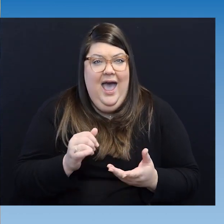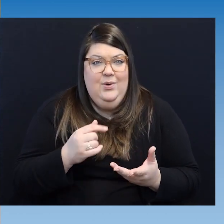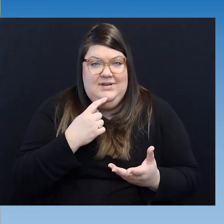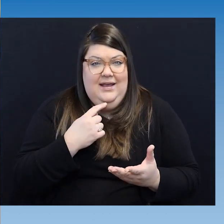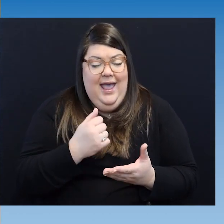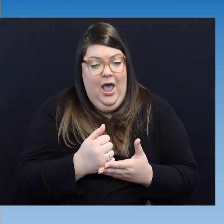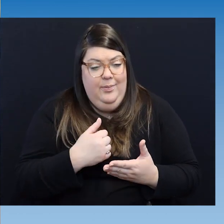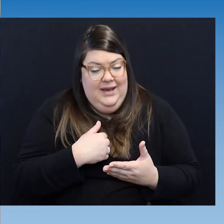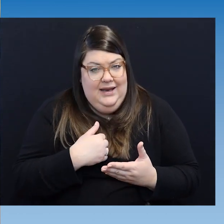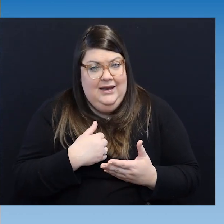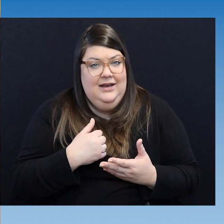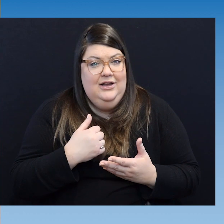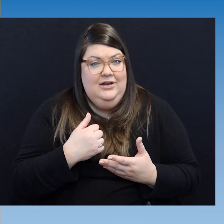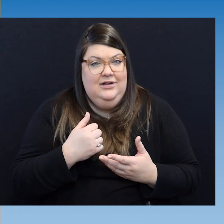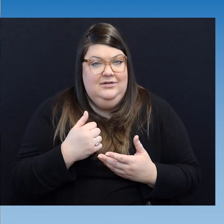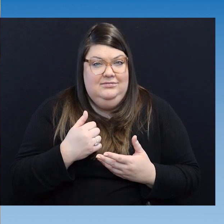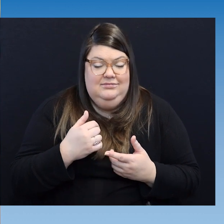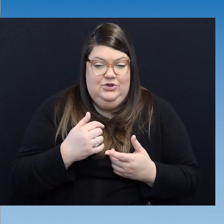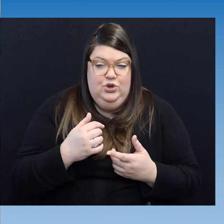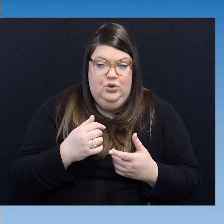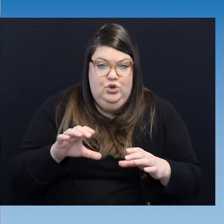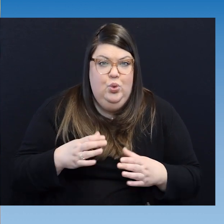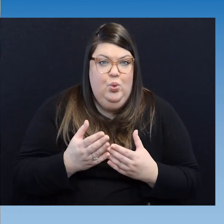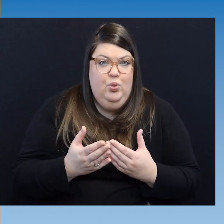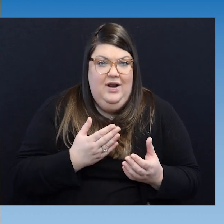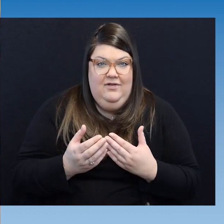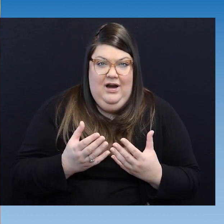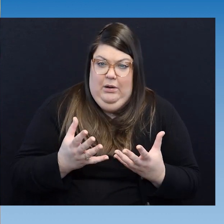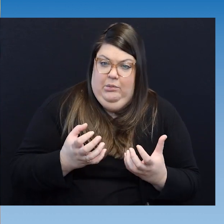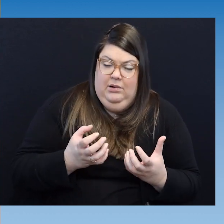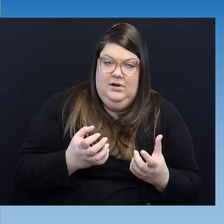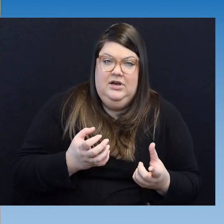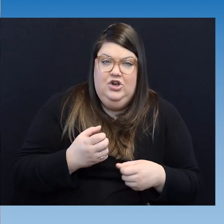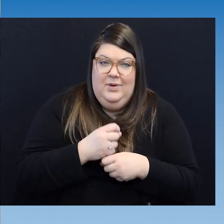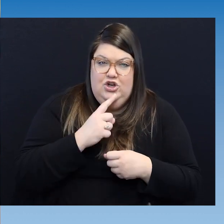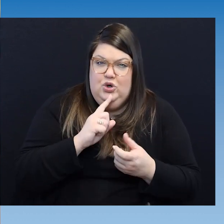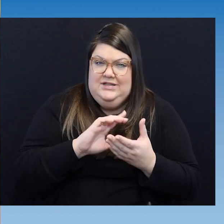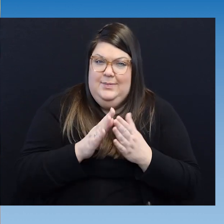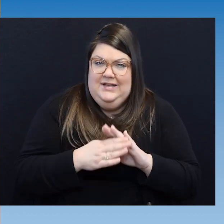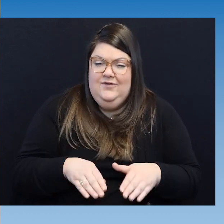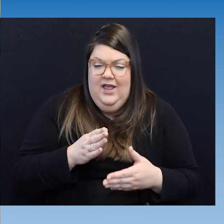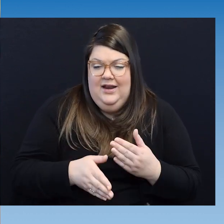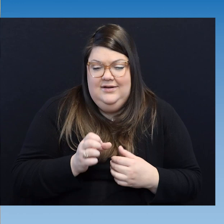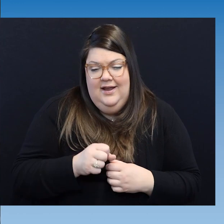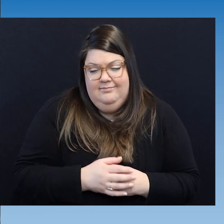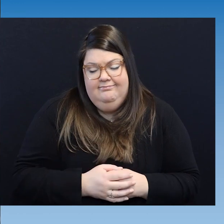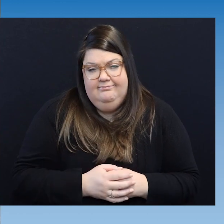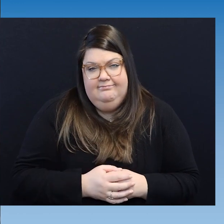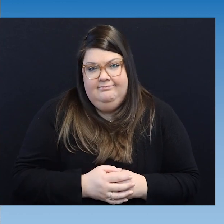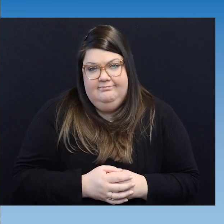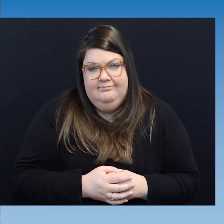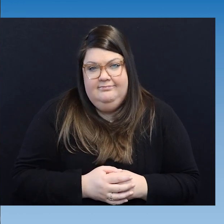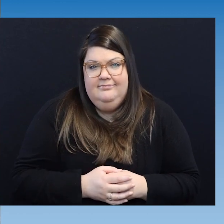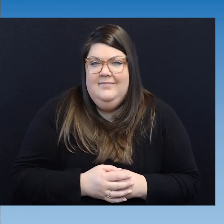to bring forth my wishes and the things that I need to have a peaceful end. Yeah. You know, and I loved